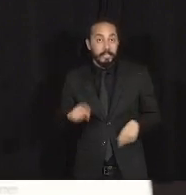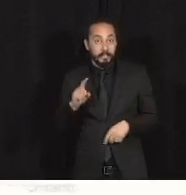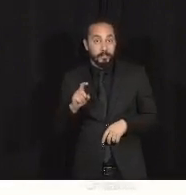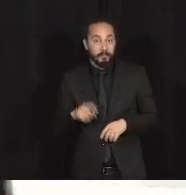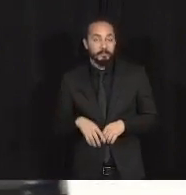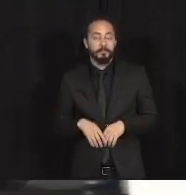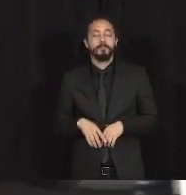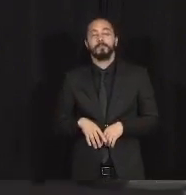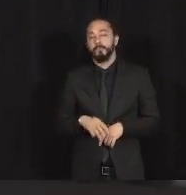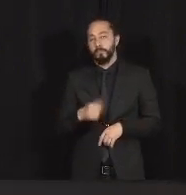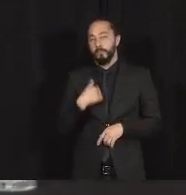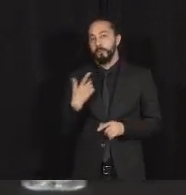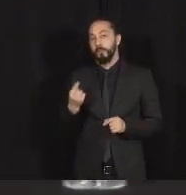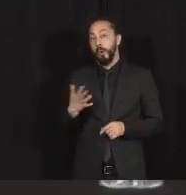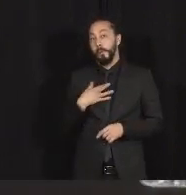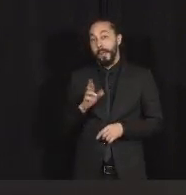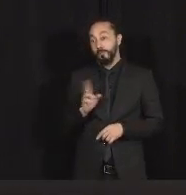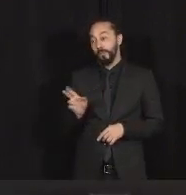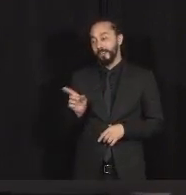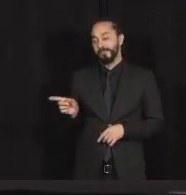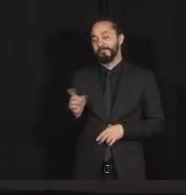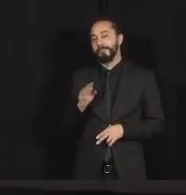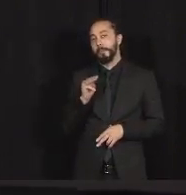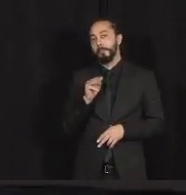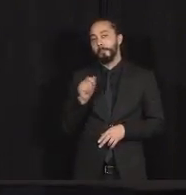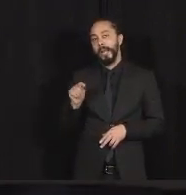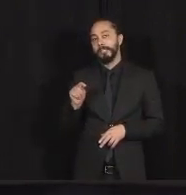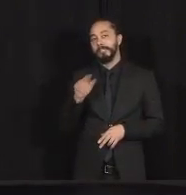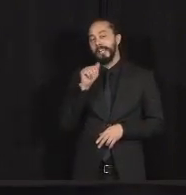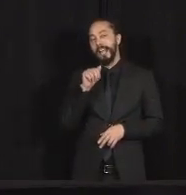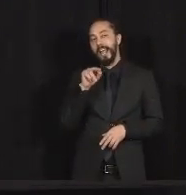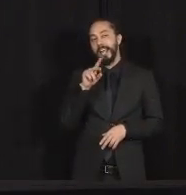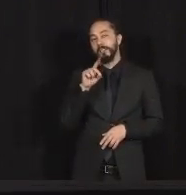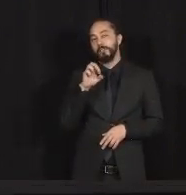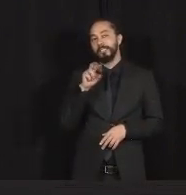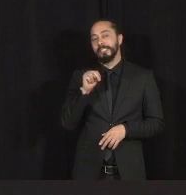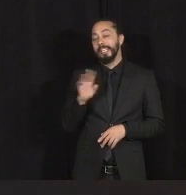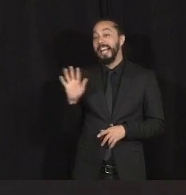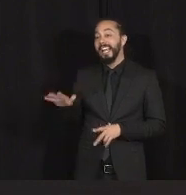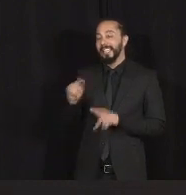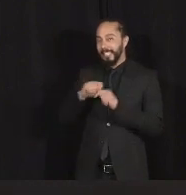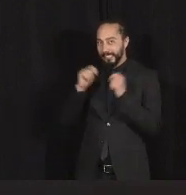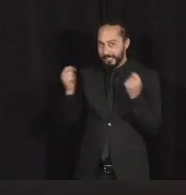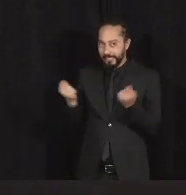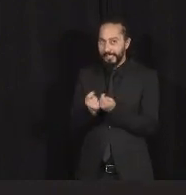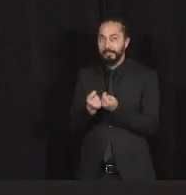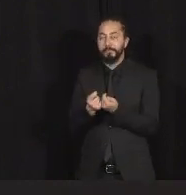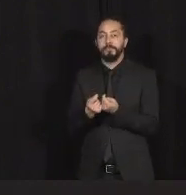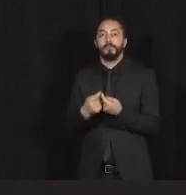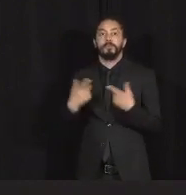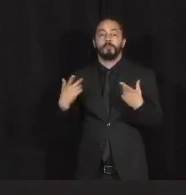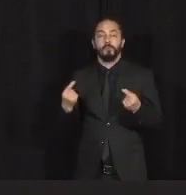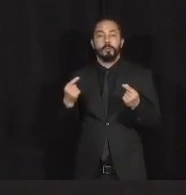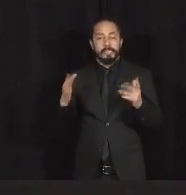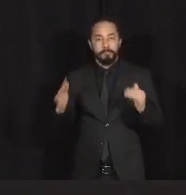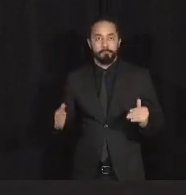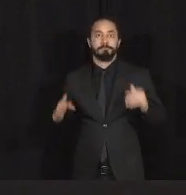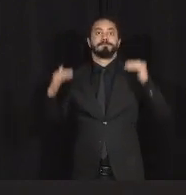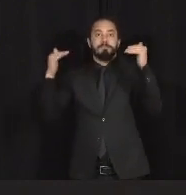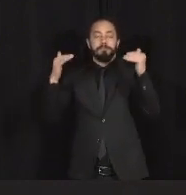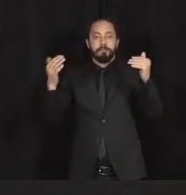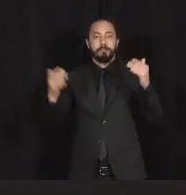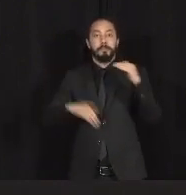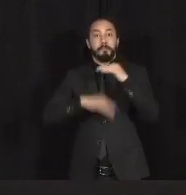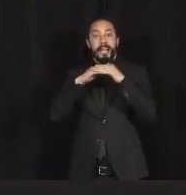team have been doing a lot of work in terms of ramping up capacity. Great. Thank you for the question related